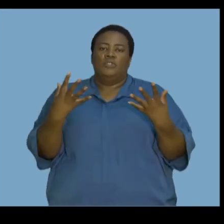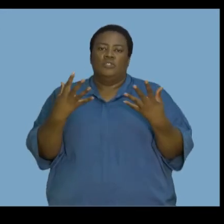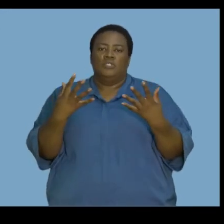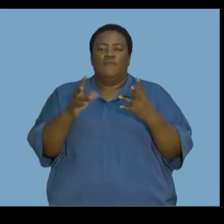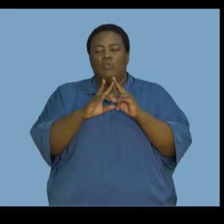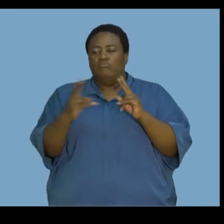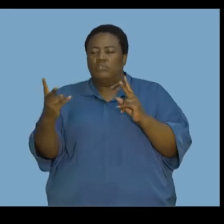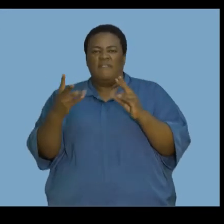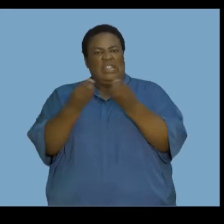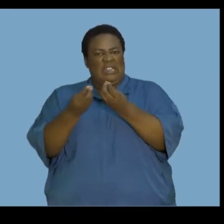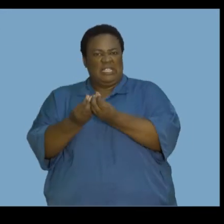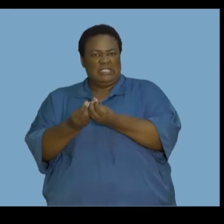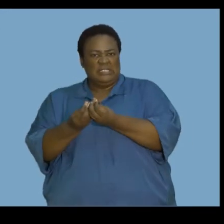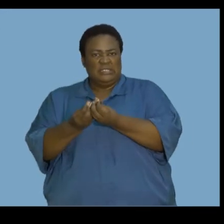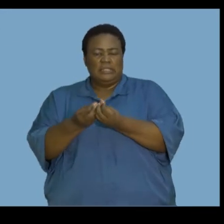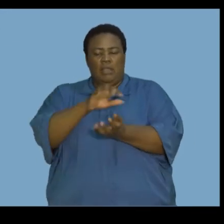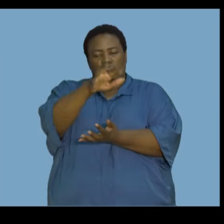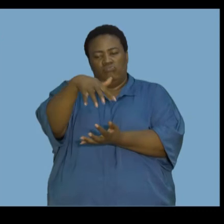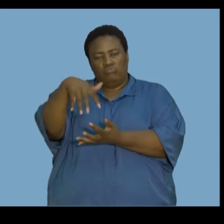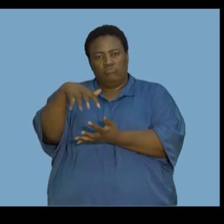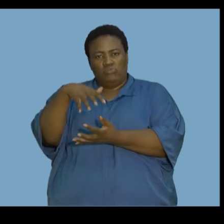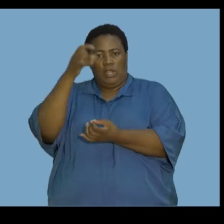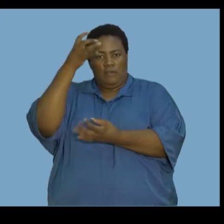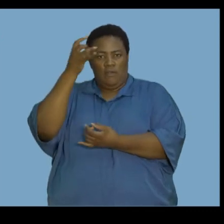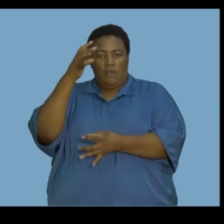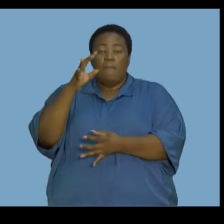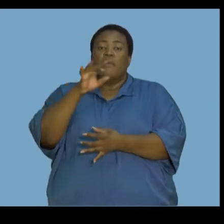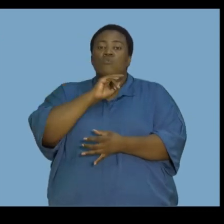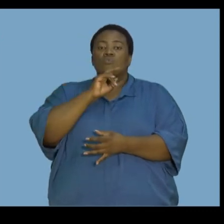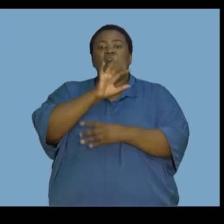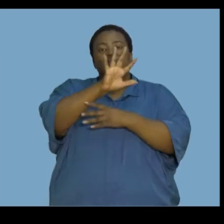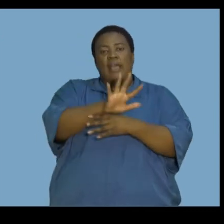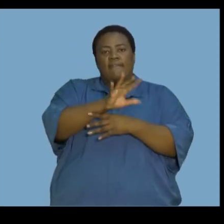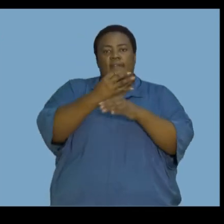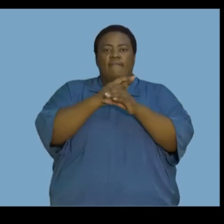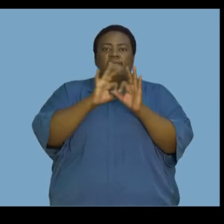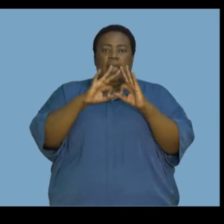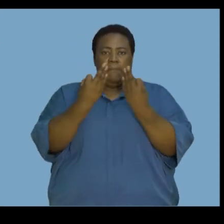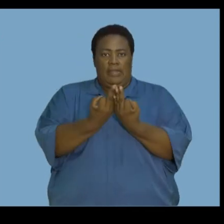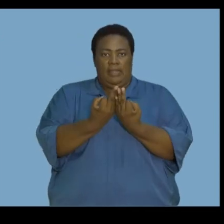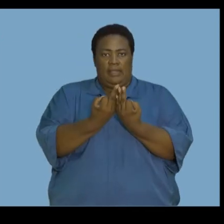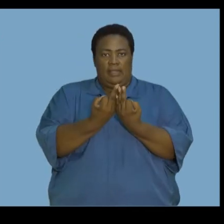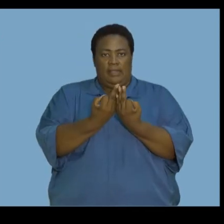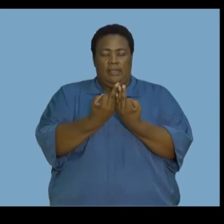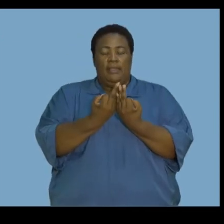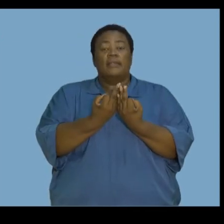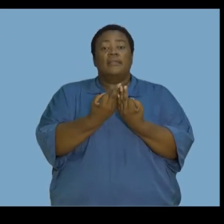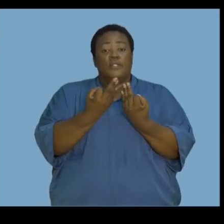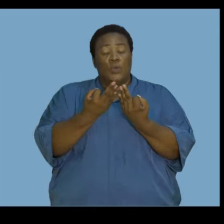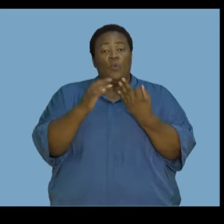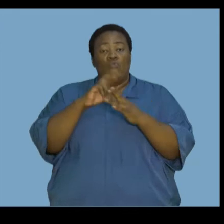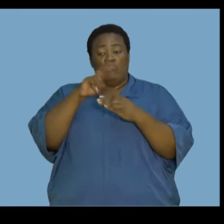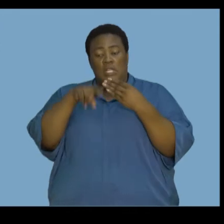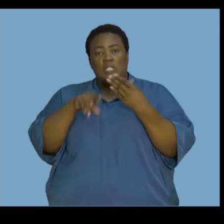data on water use from 5 different families in their neighborhood. The results are shown